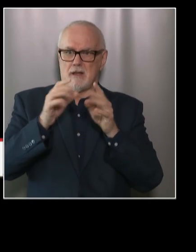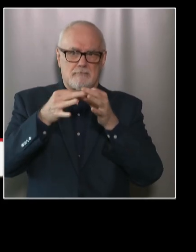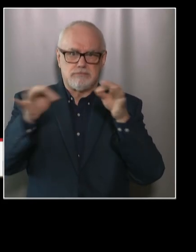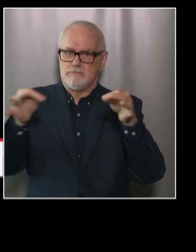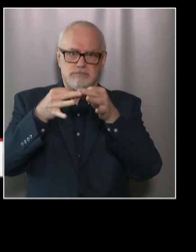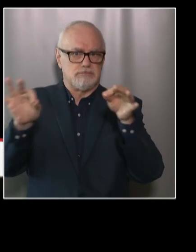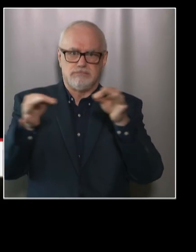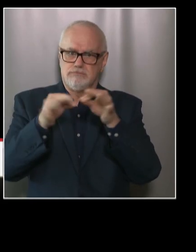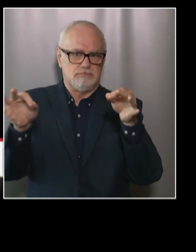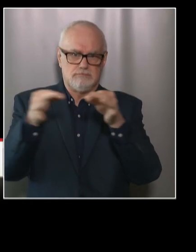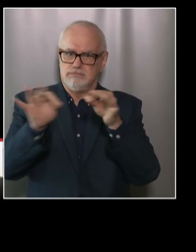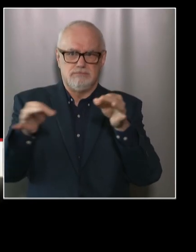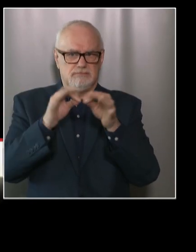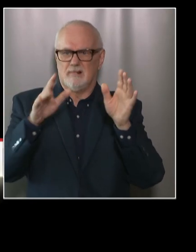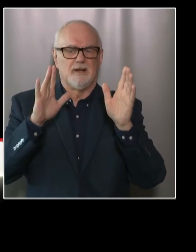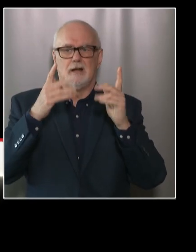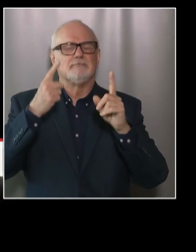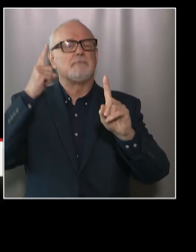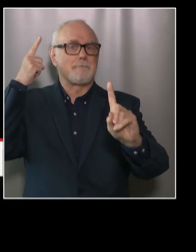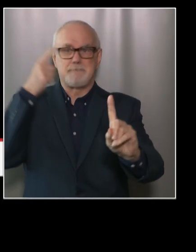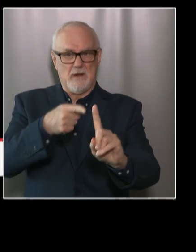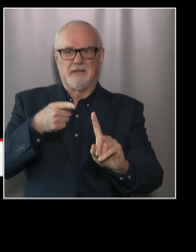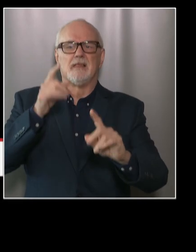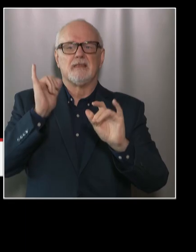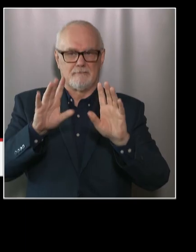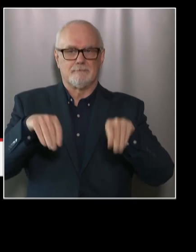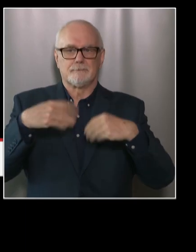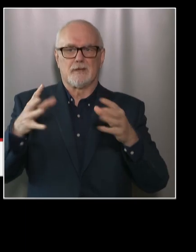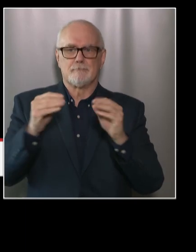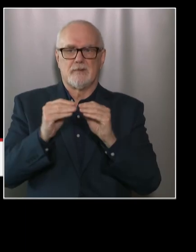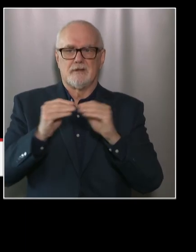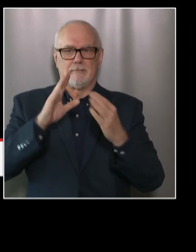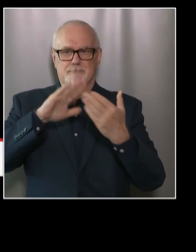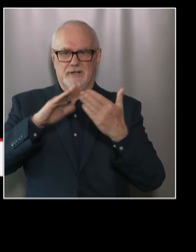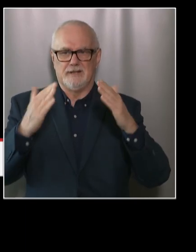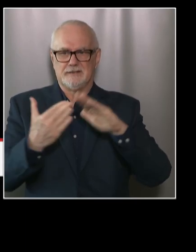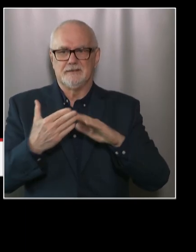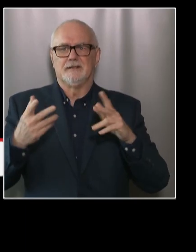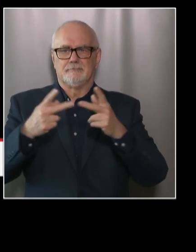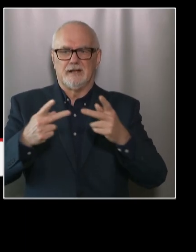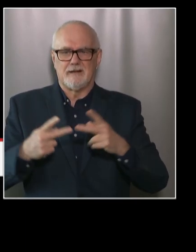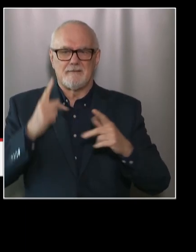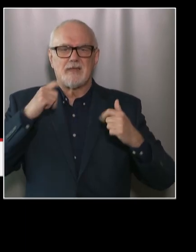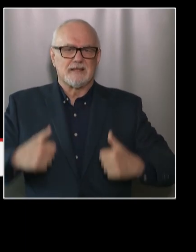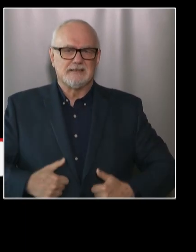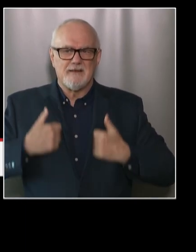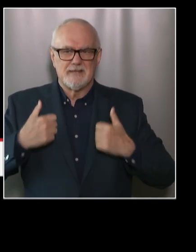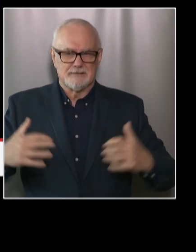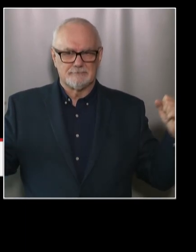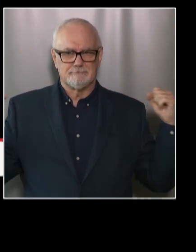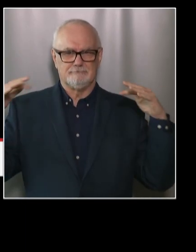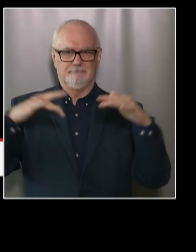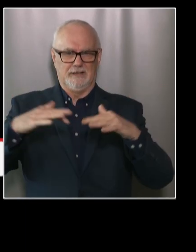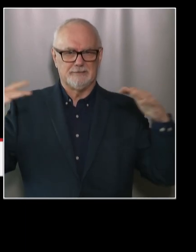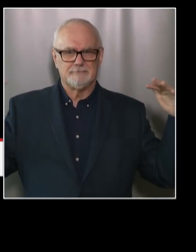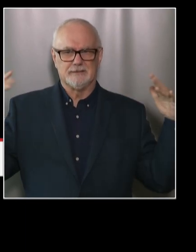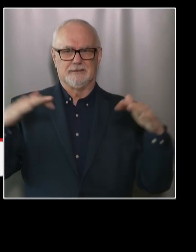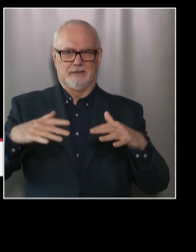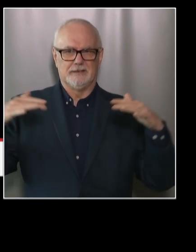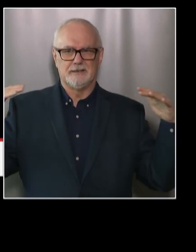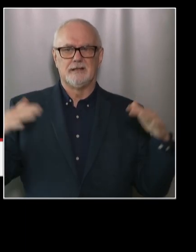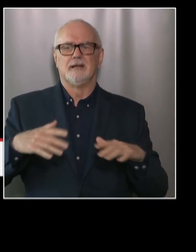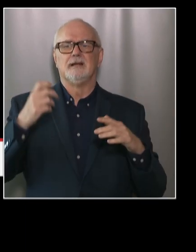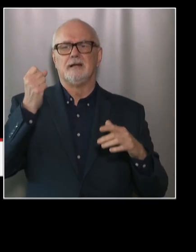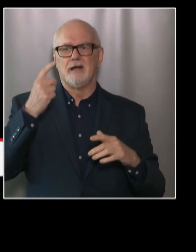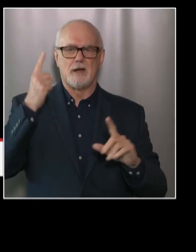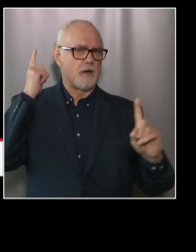modernized rooms, community spaces, and amenities for its residents. By preserving and modernizing assisted living capacity